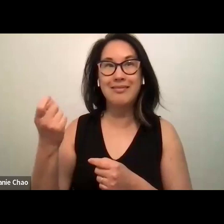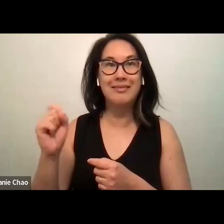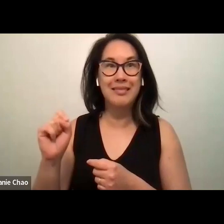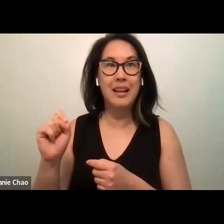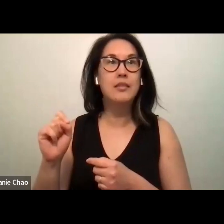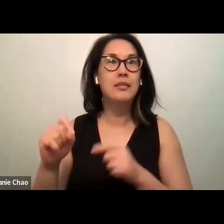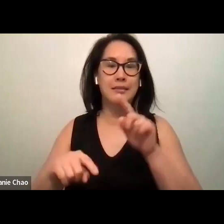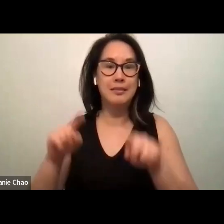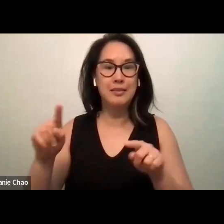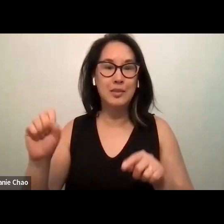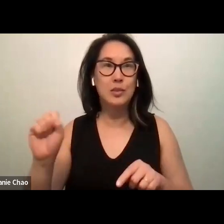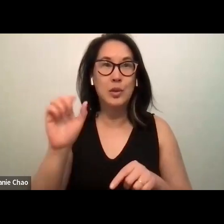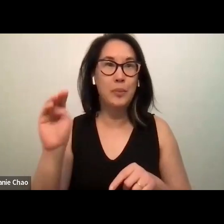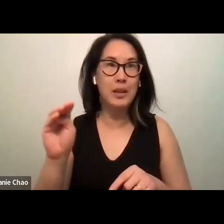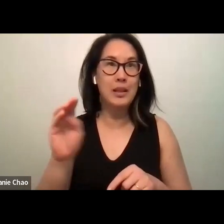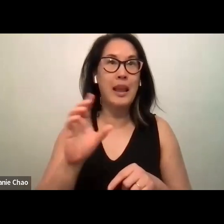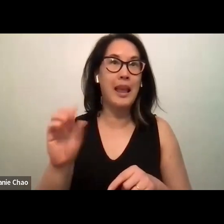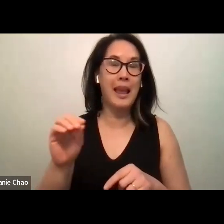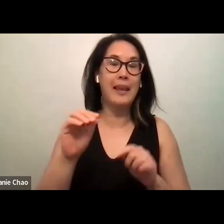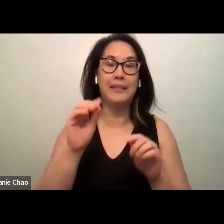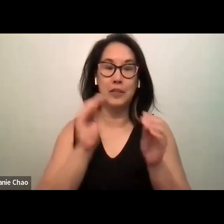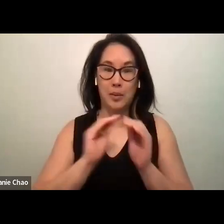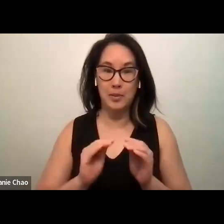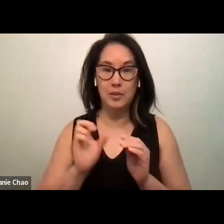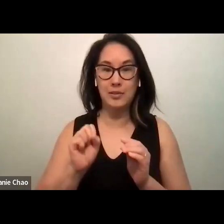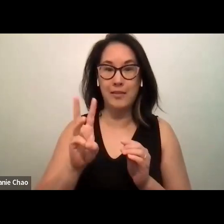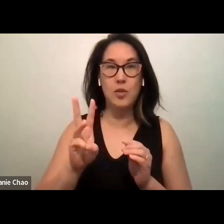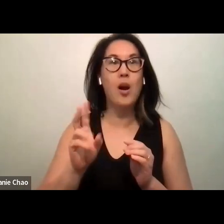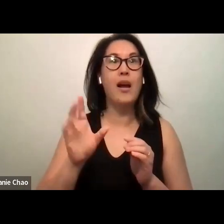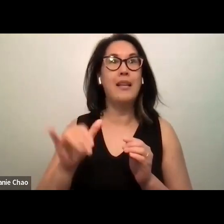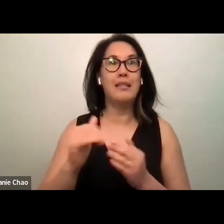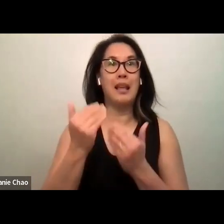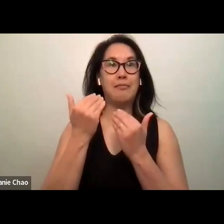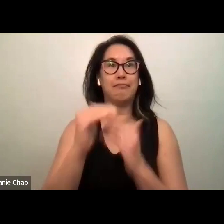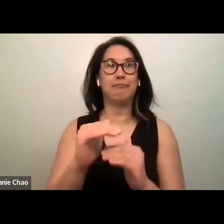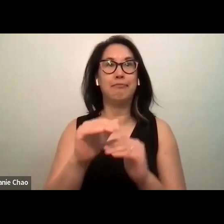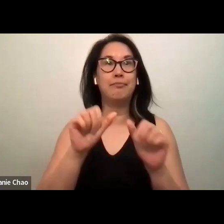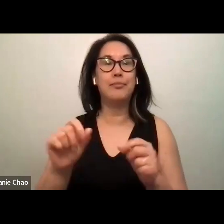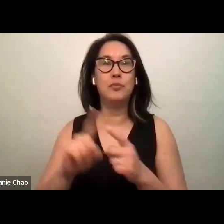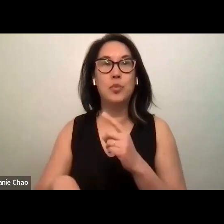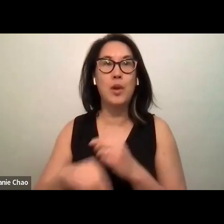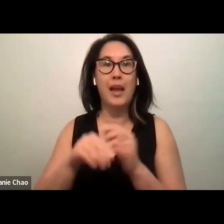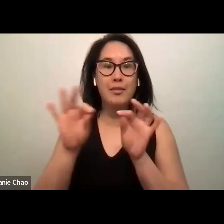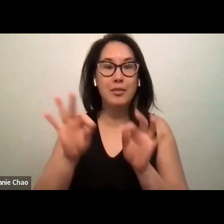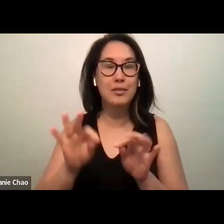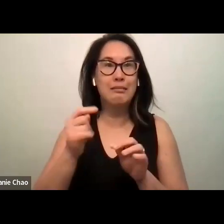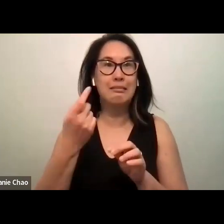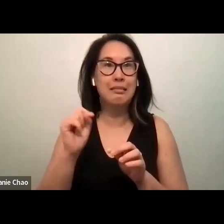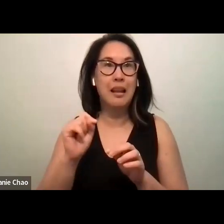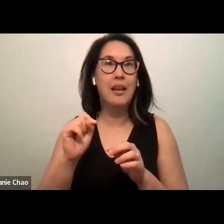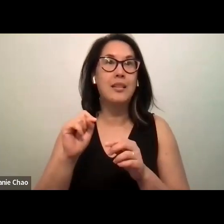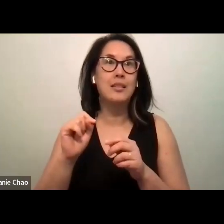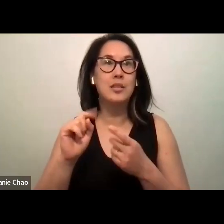composition software, which constrains the ability to add descriptive text to images like comics pages.